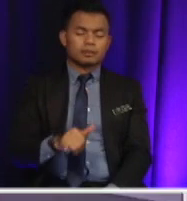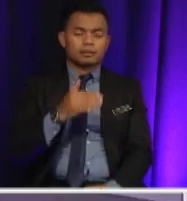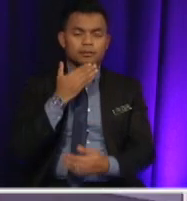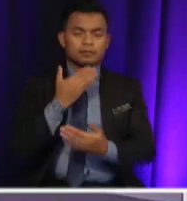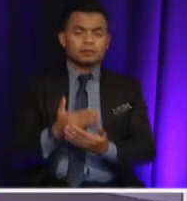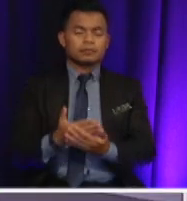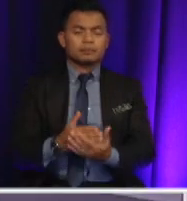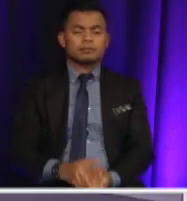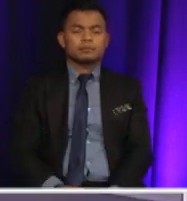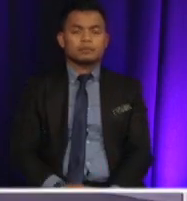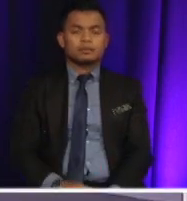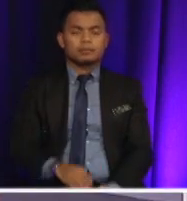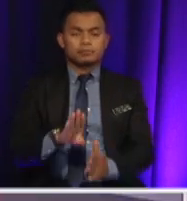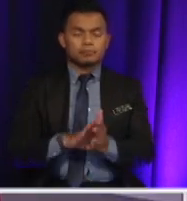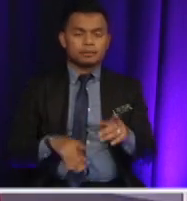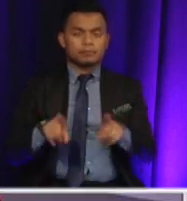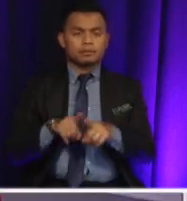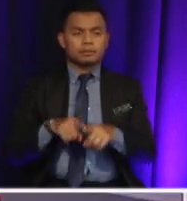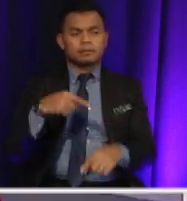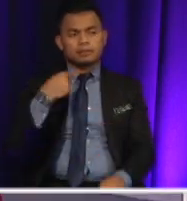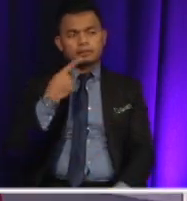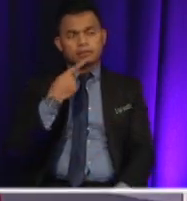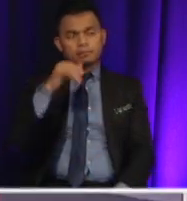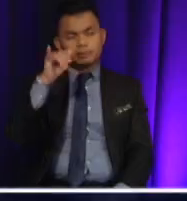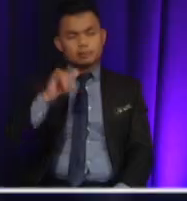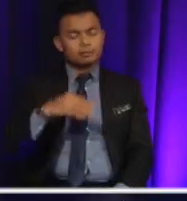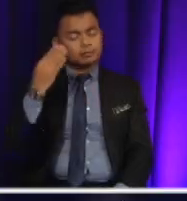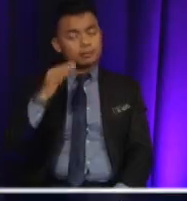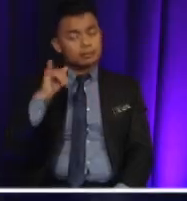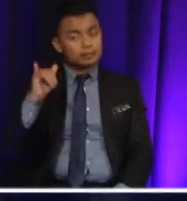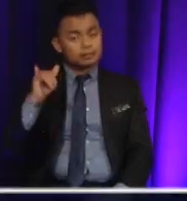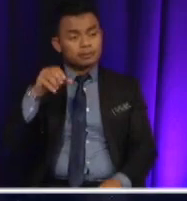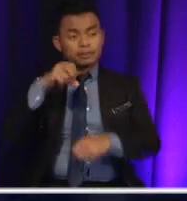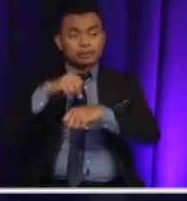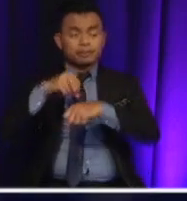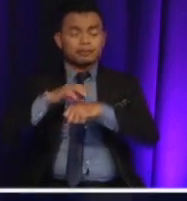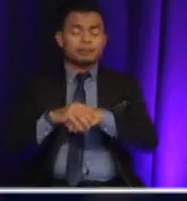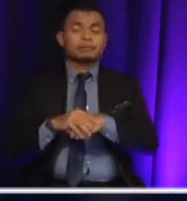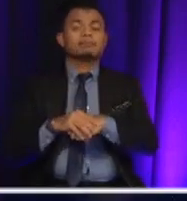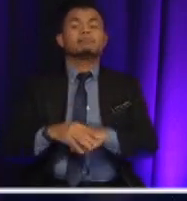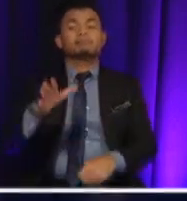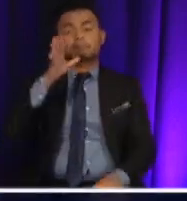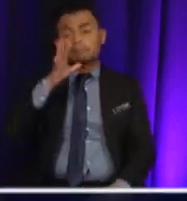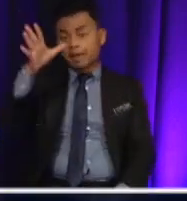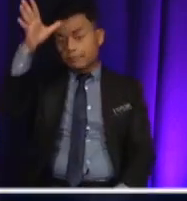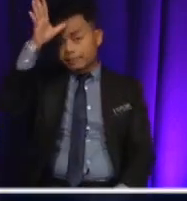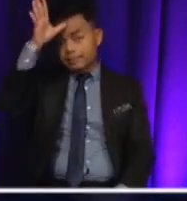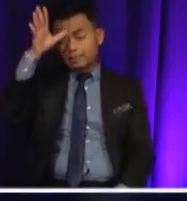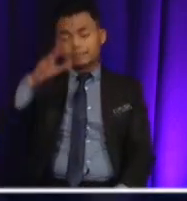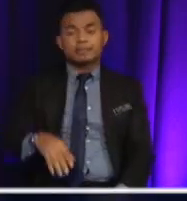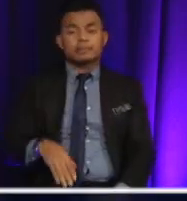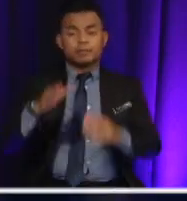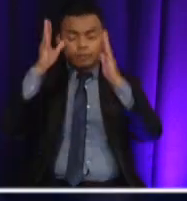words, aren't they? Who usually gives you advice, Tivia? Parents, elderly people, Even mentors, friends. teachers.